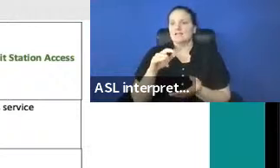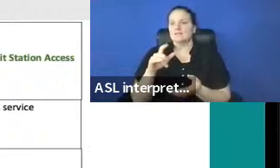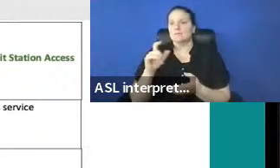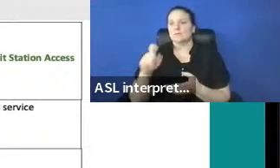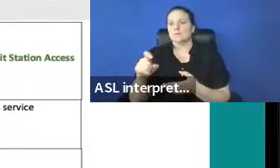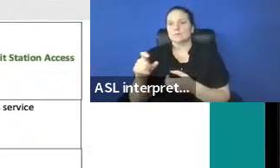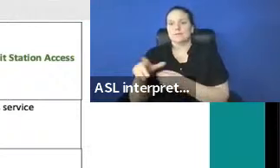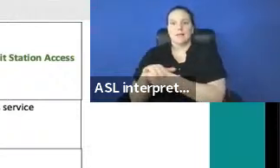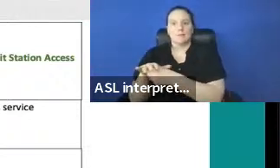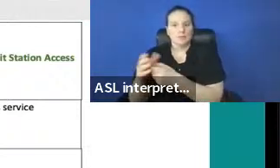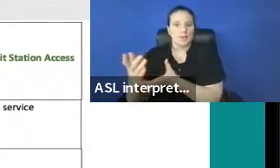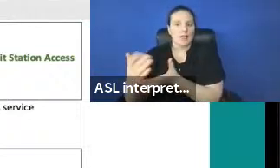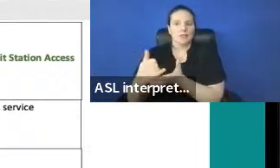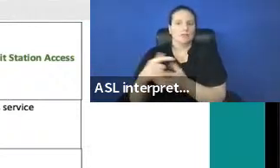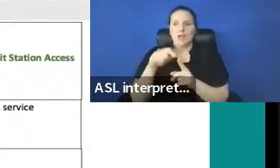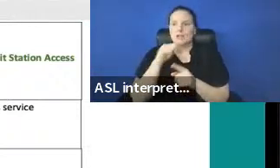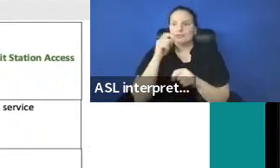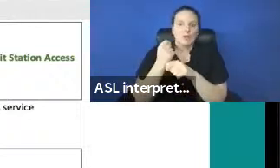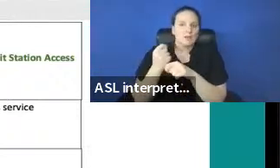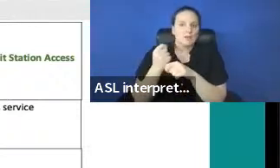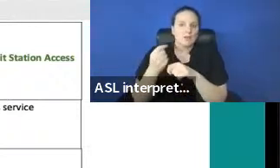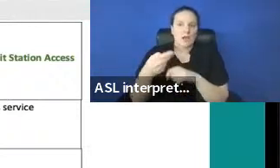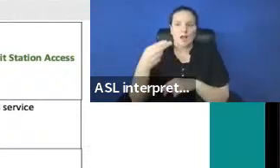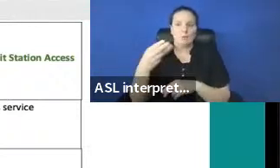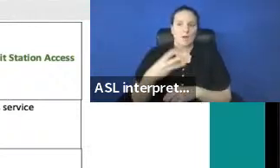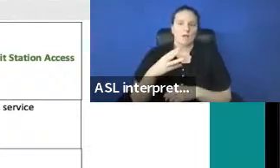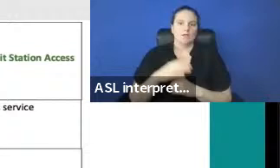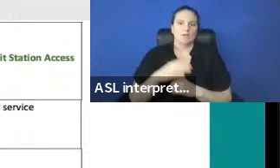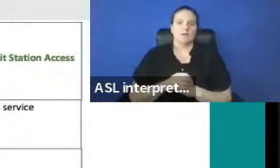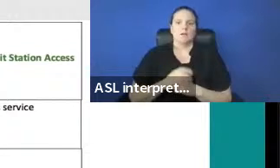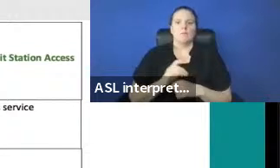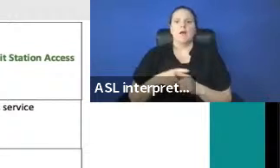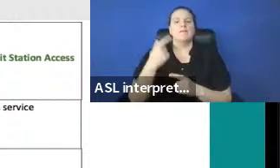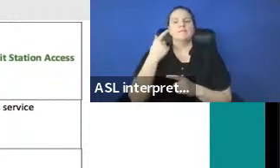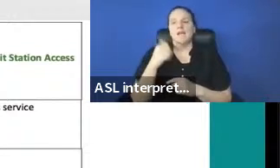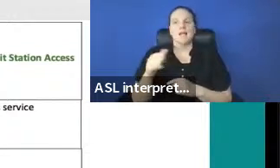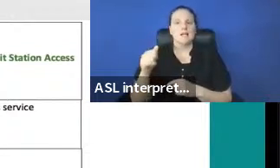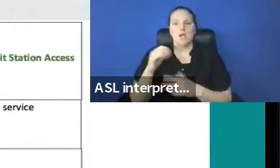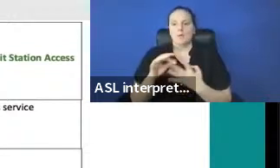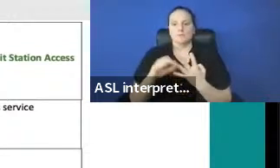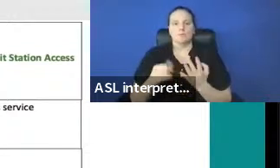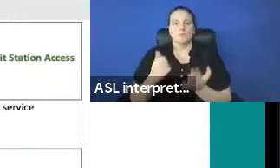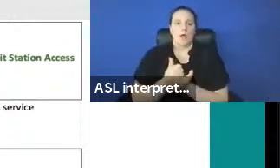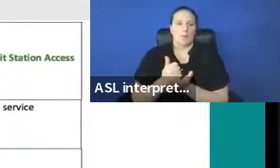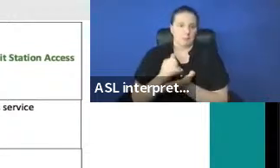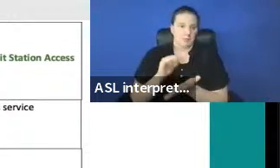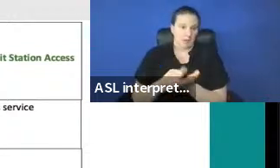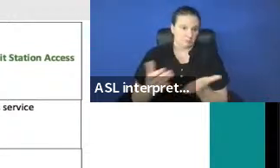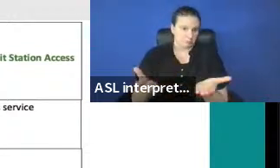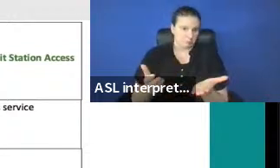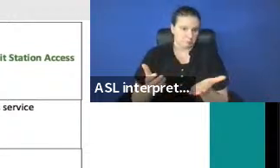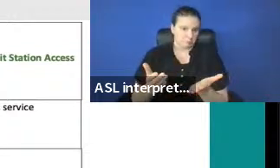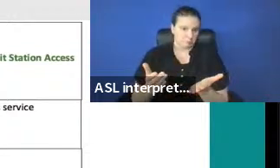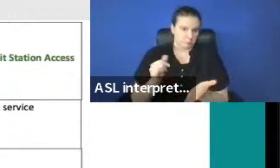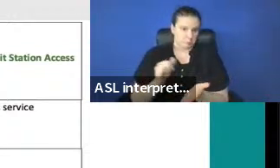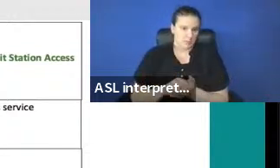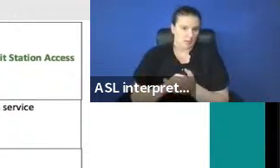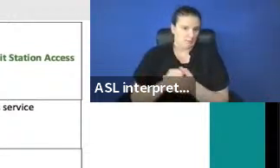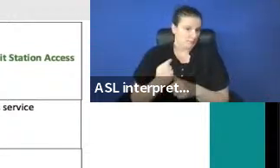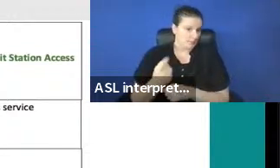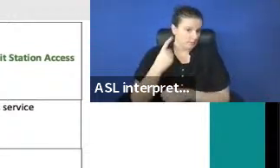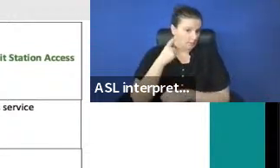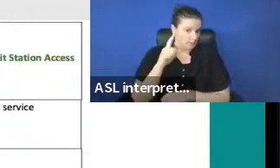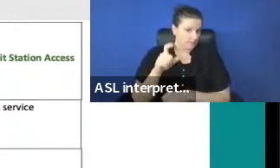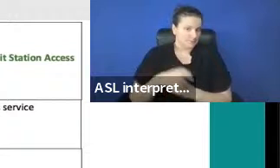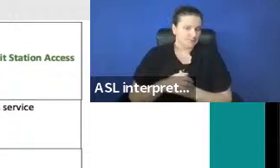truck highway. But, if any of these options are going to help that. Does that make sense?